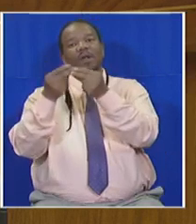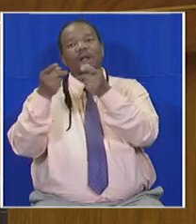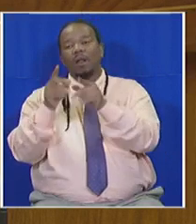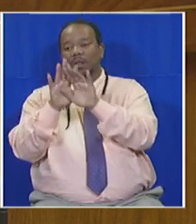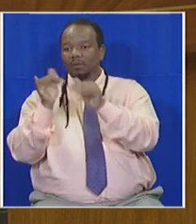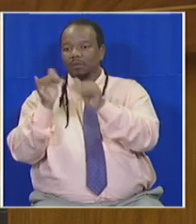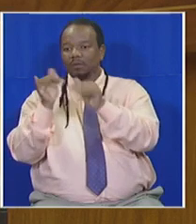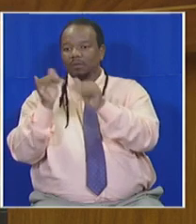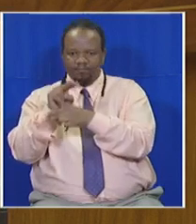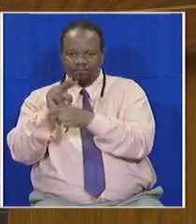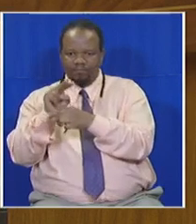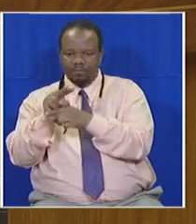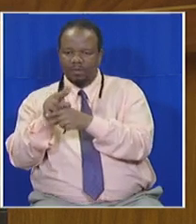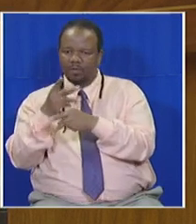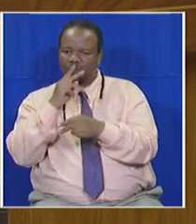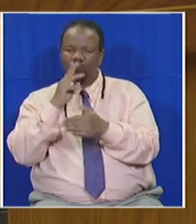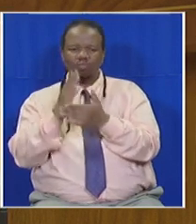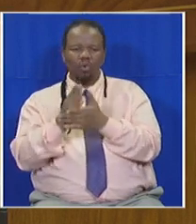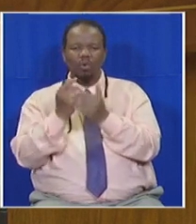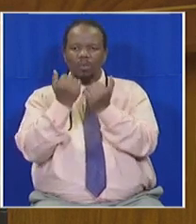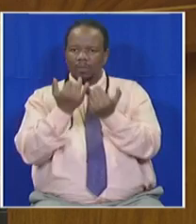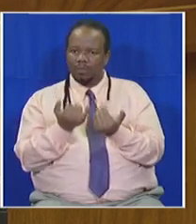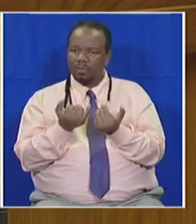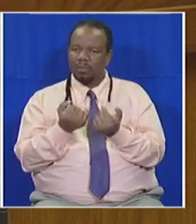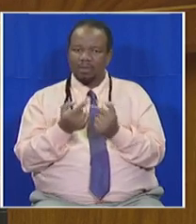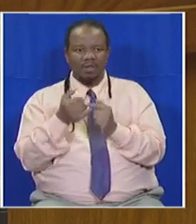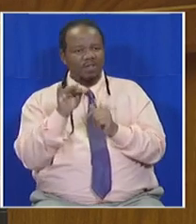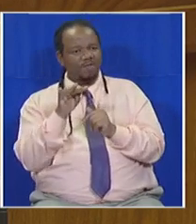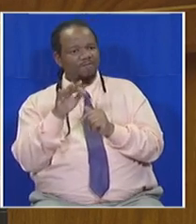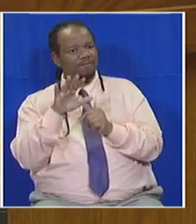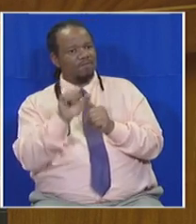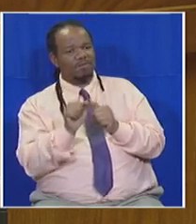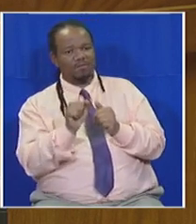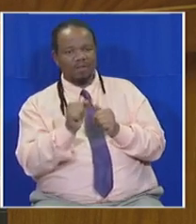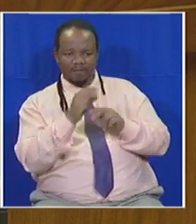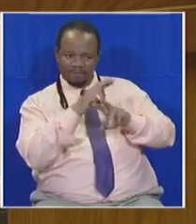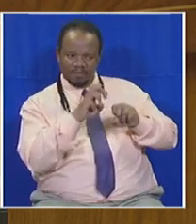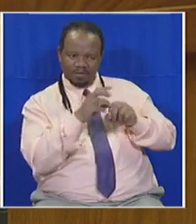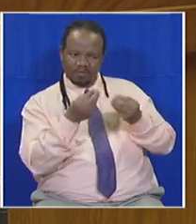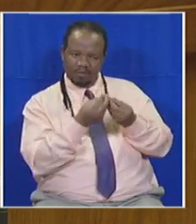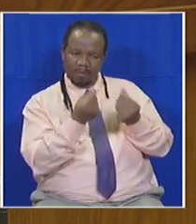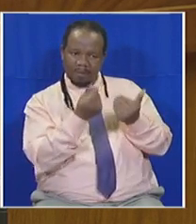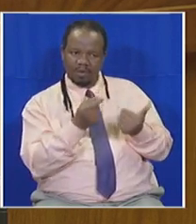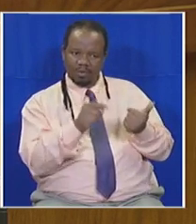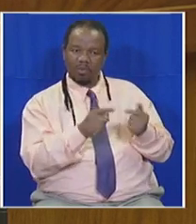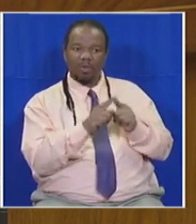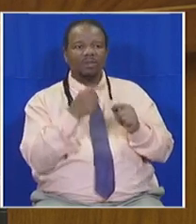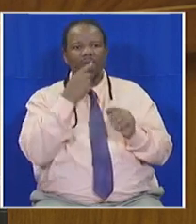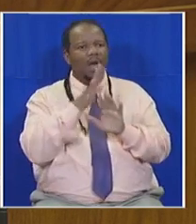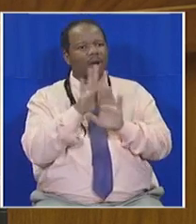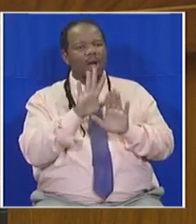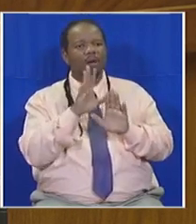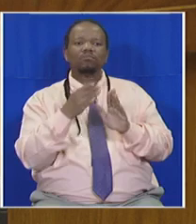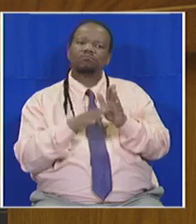of their budgets, investigate any system of financial management and internal control and recommend improvements, take